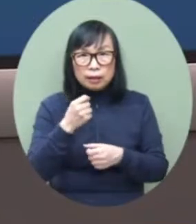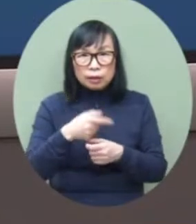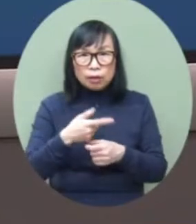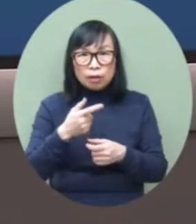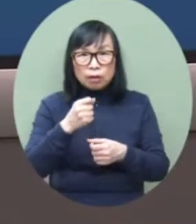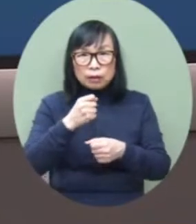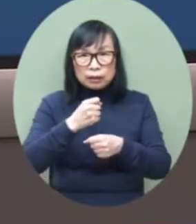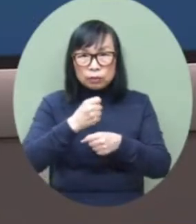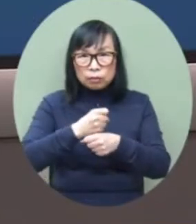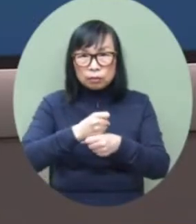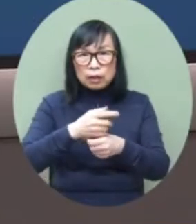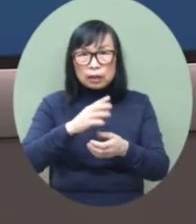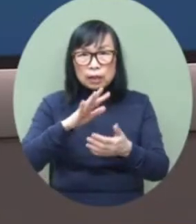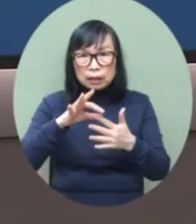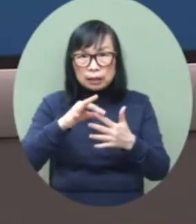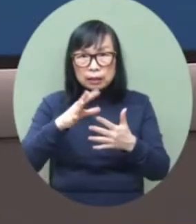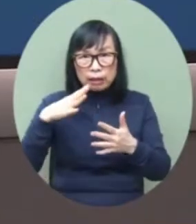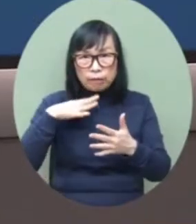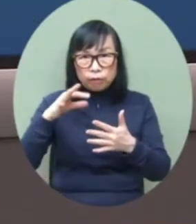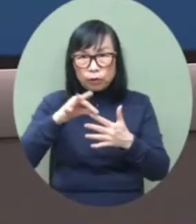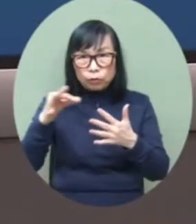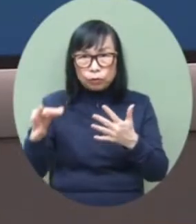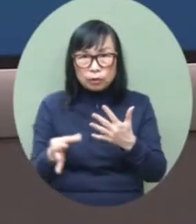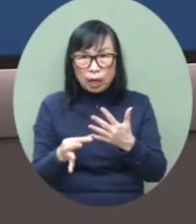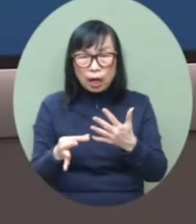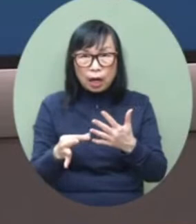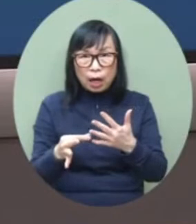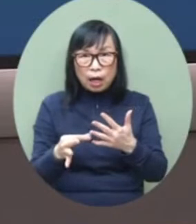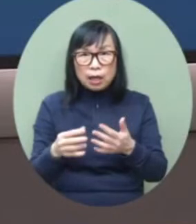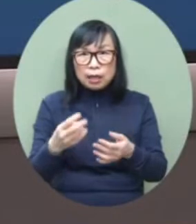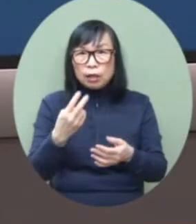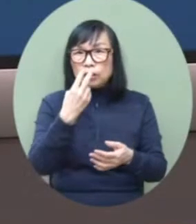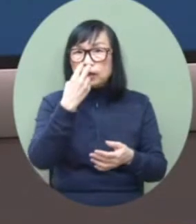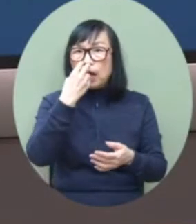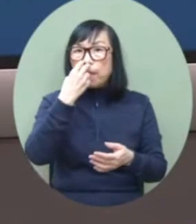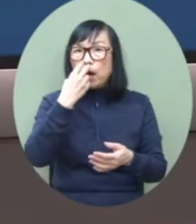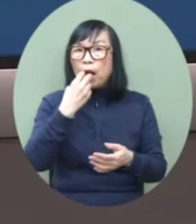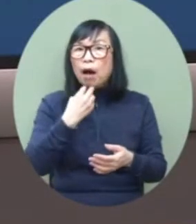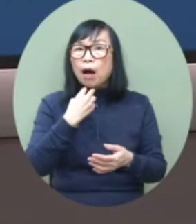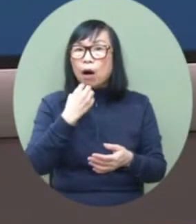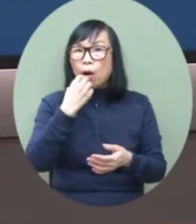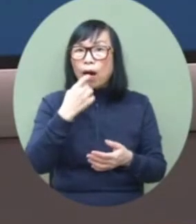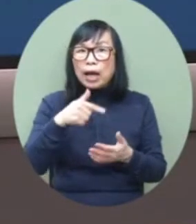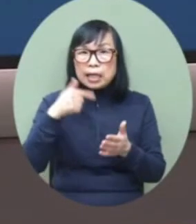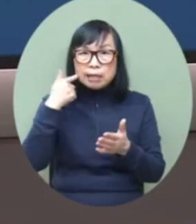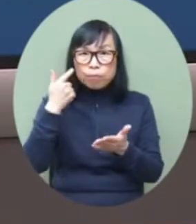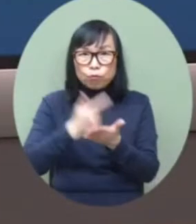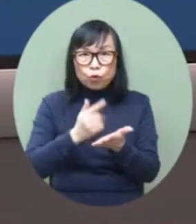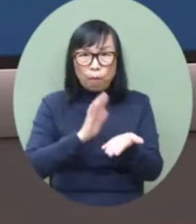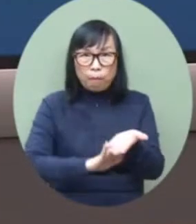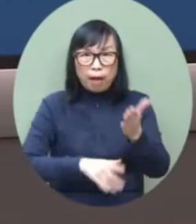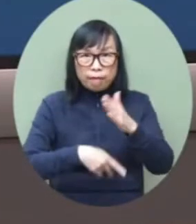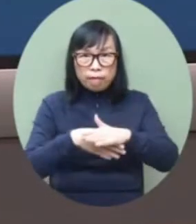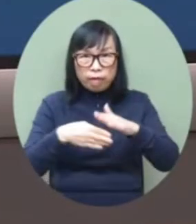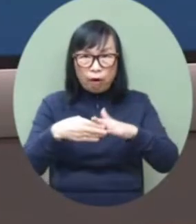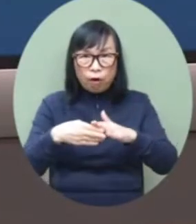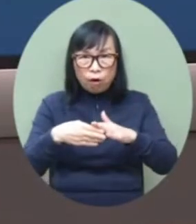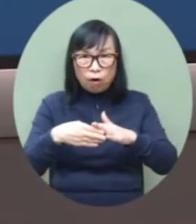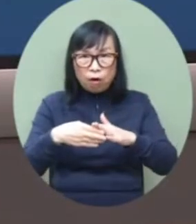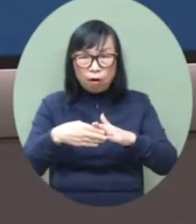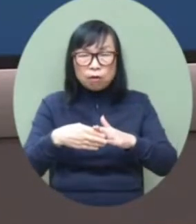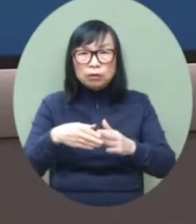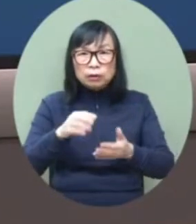So she gave birth and her condition deteriorated as she needs to be intubated and is in